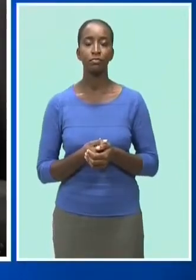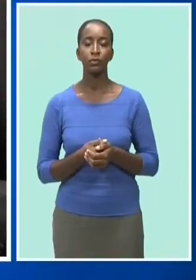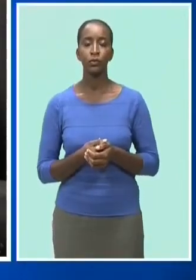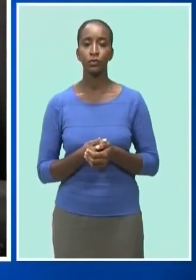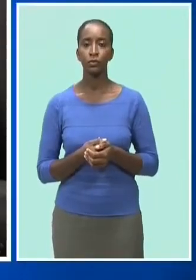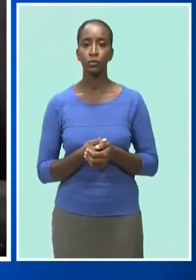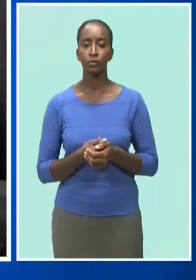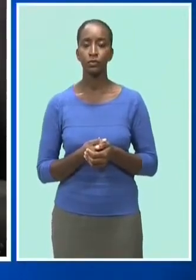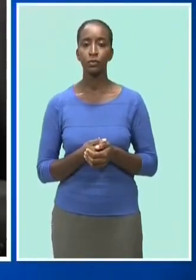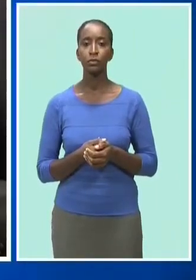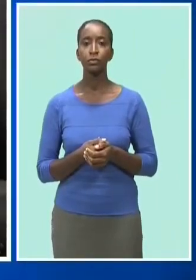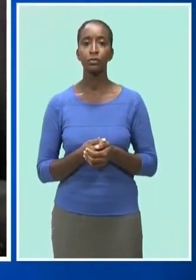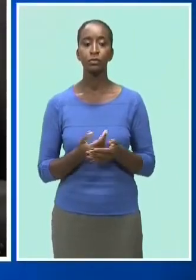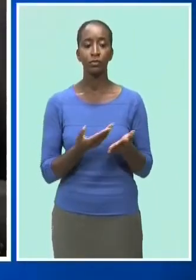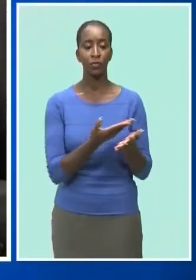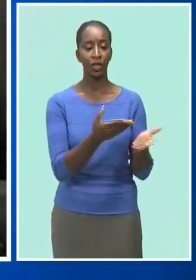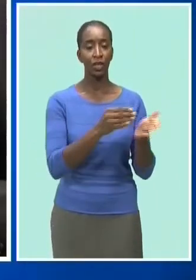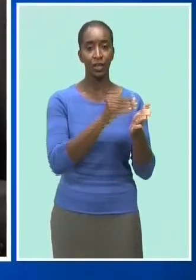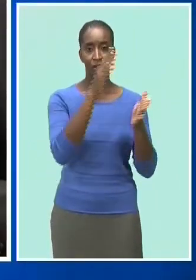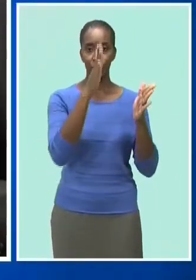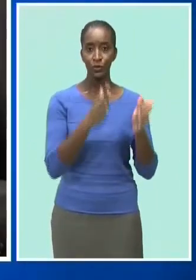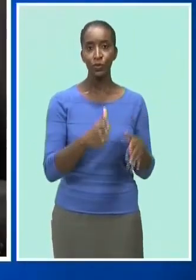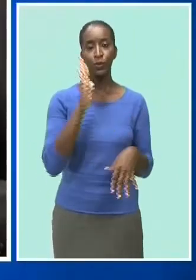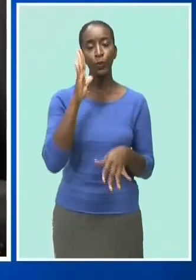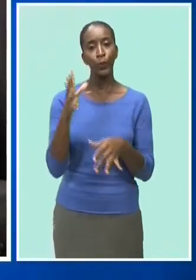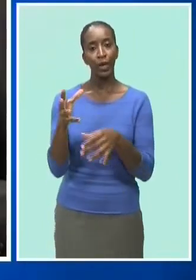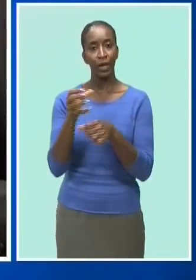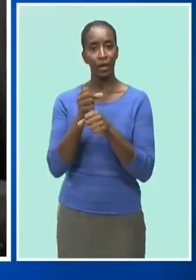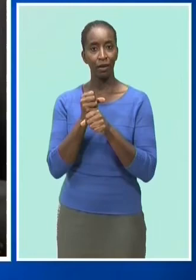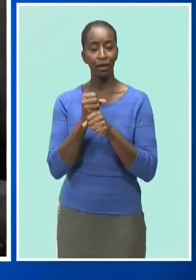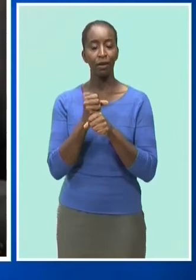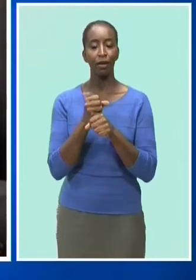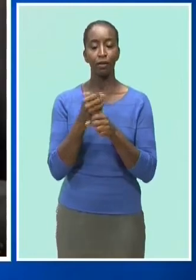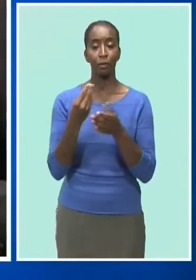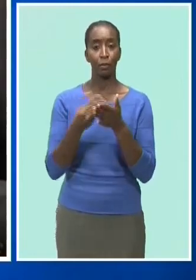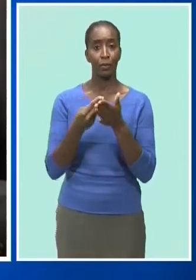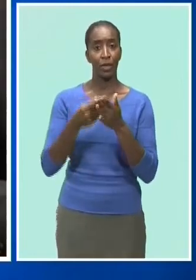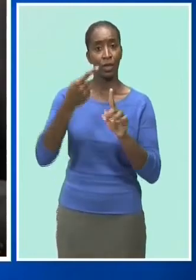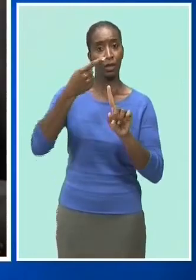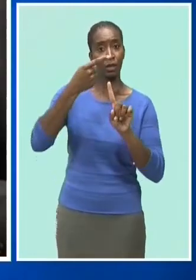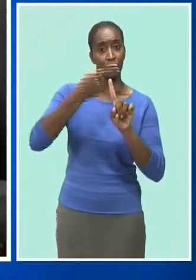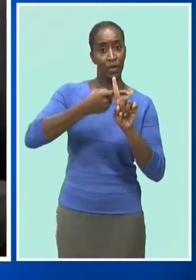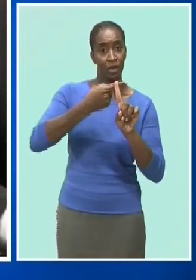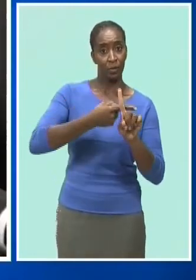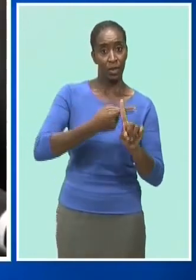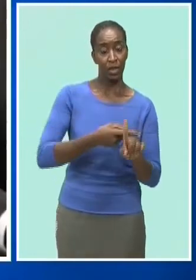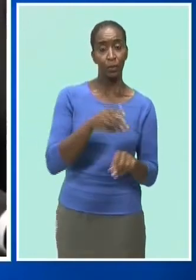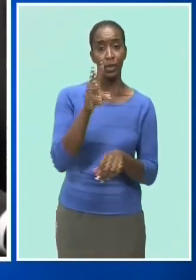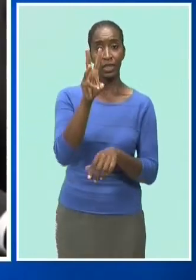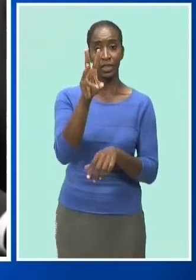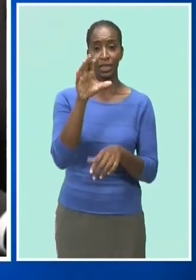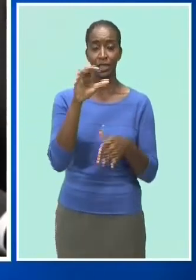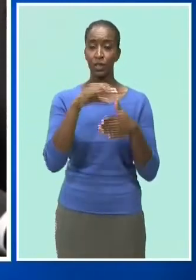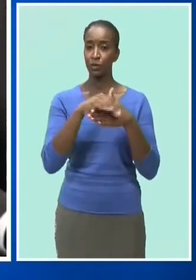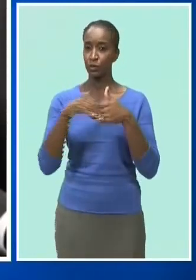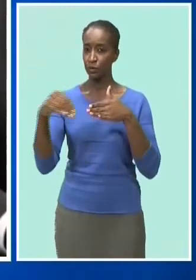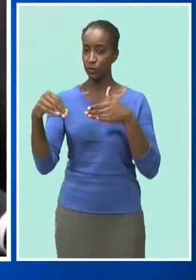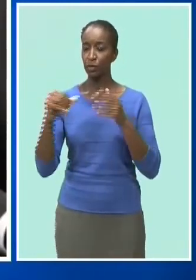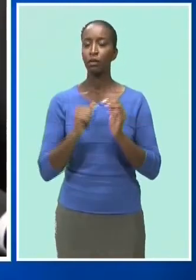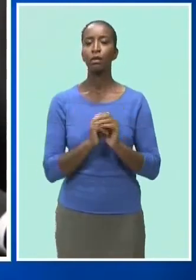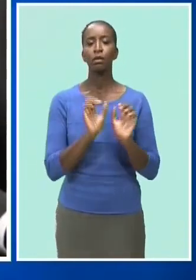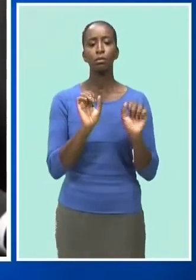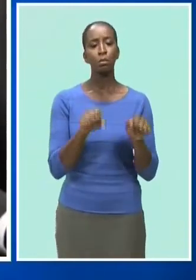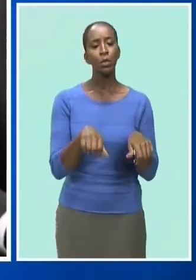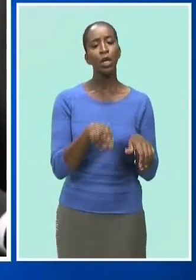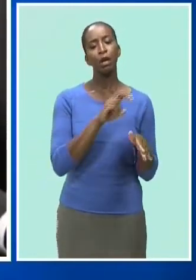And the students will receive a monthly stipend of $600 to help them get there and get home and